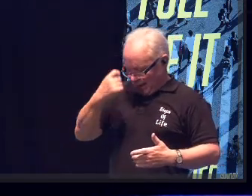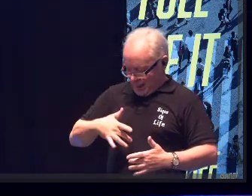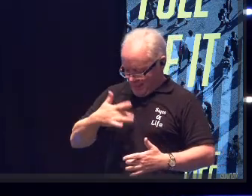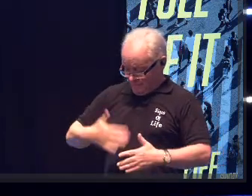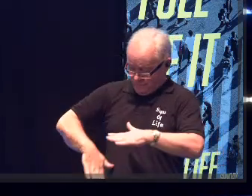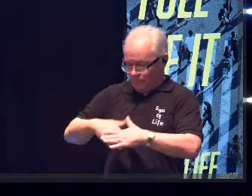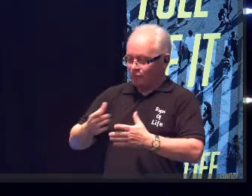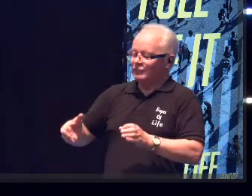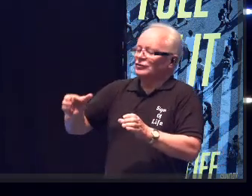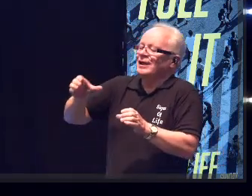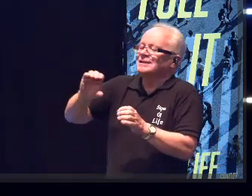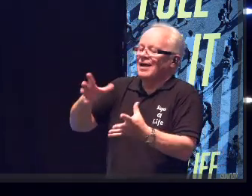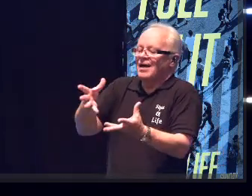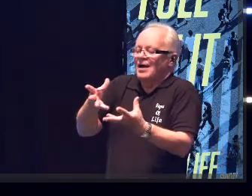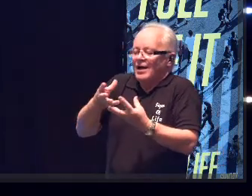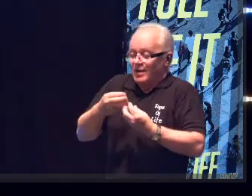and truth.